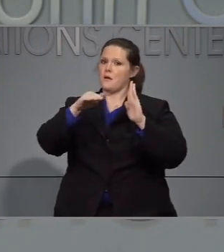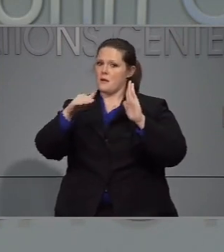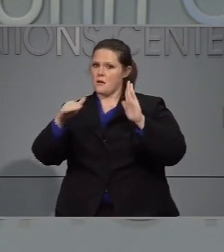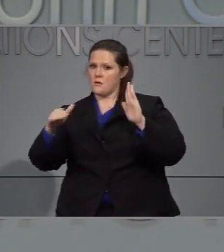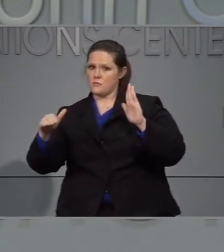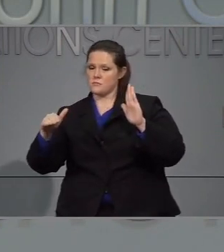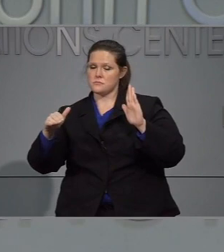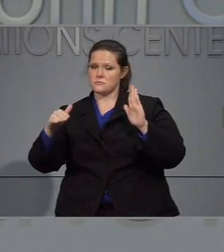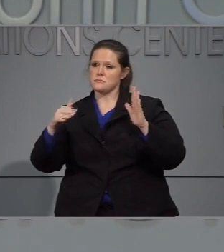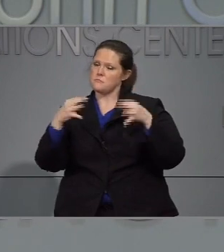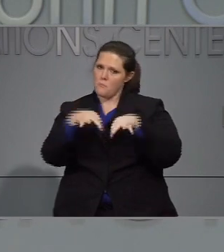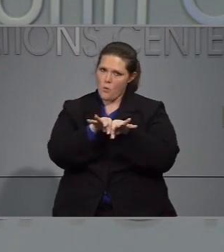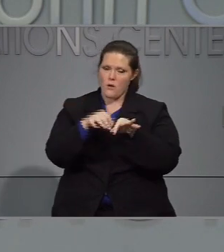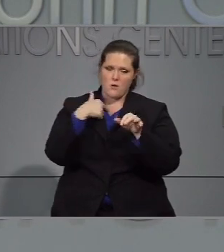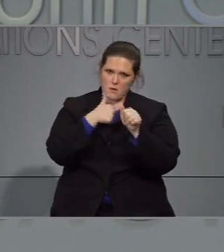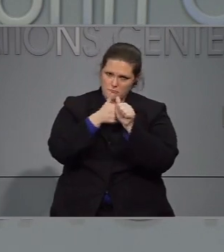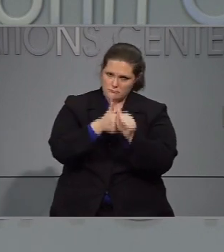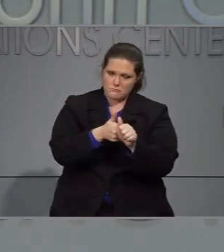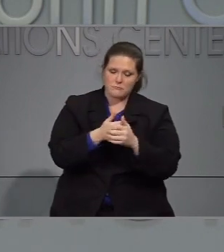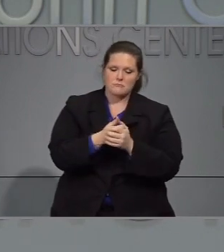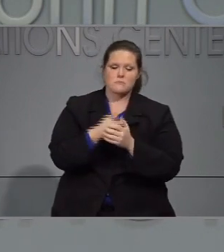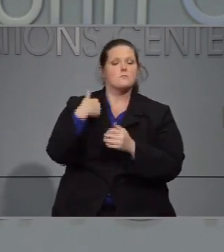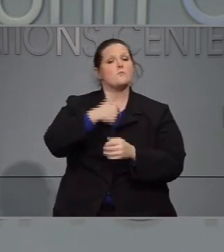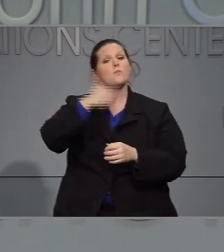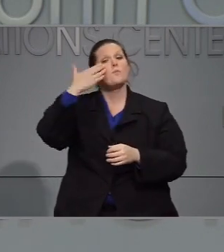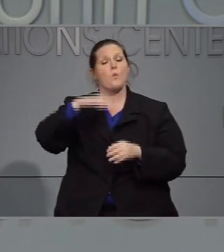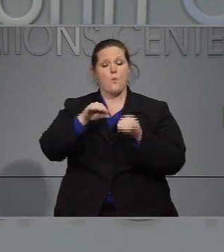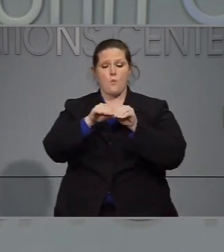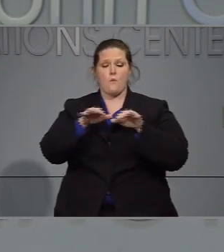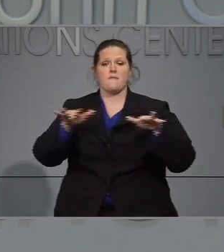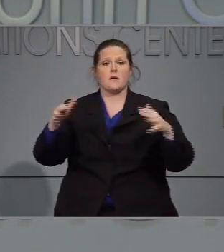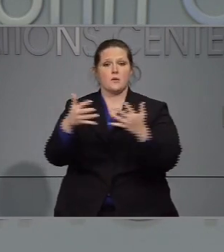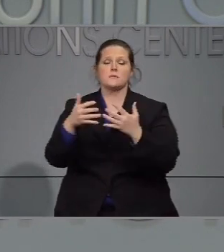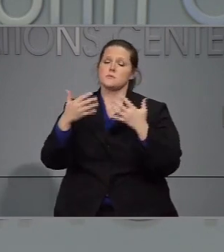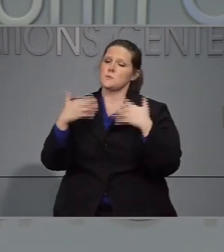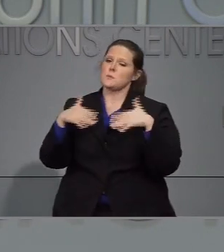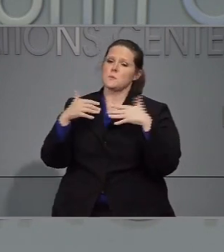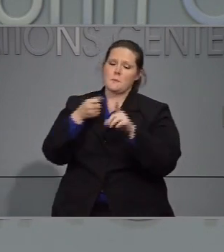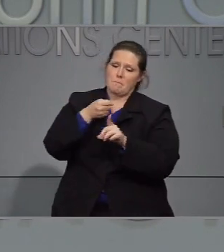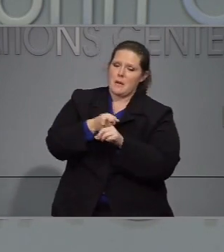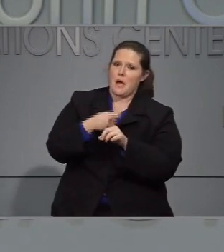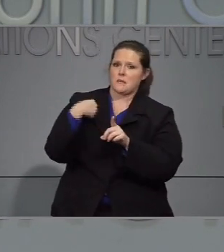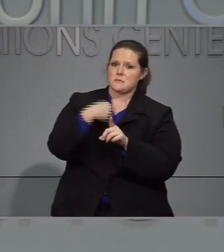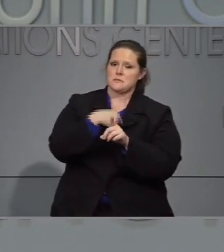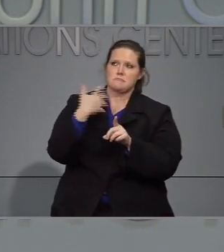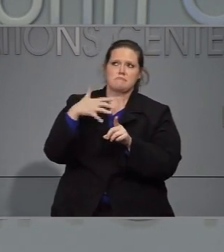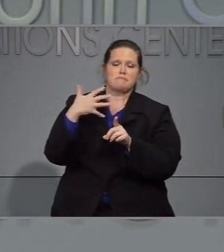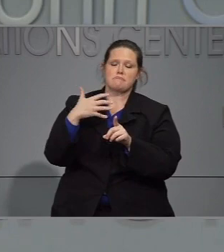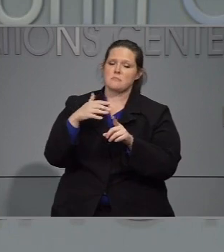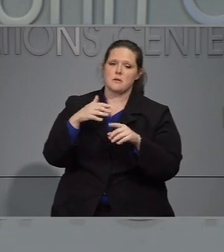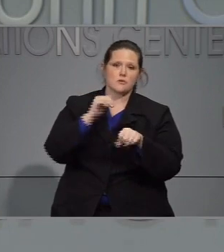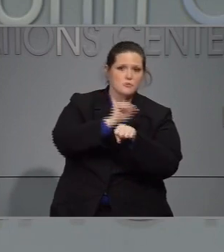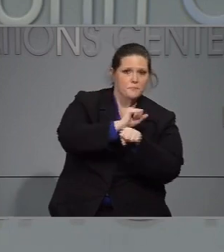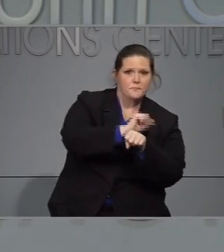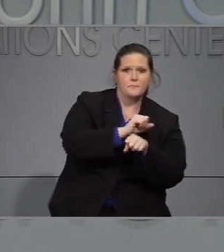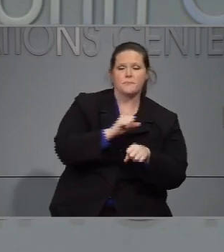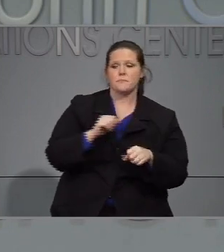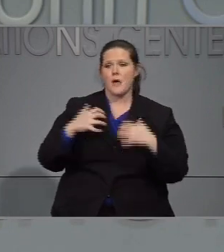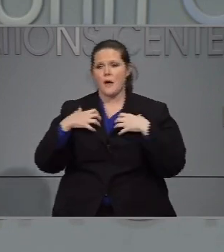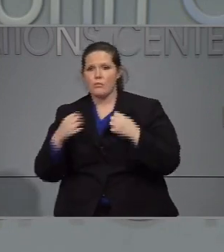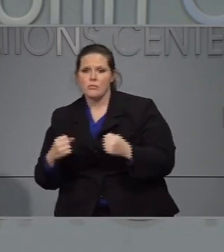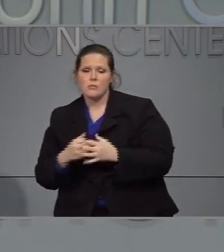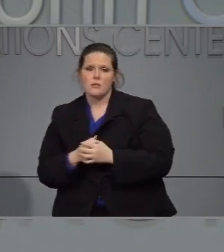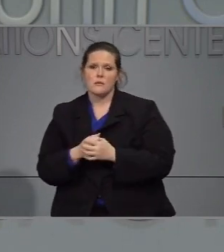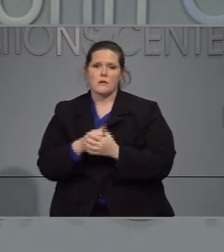health, but it's also impacted people's jobs and our economy. And as the end of this month approaches, I know